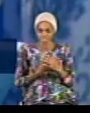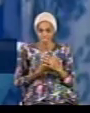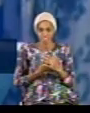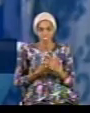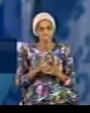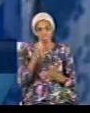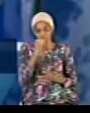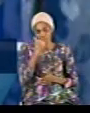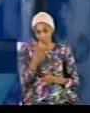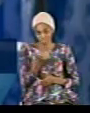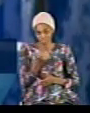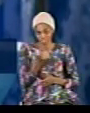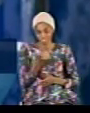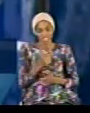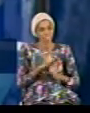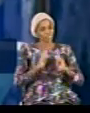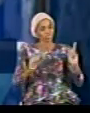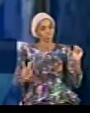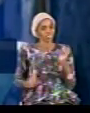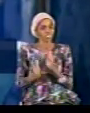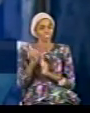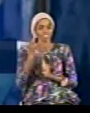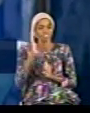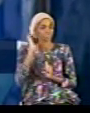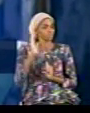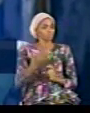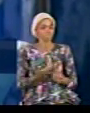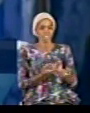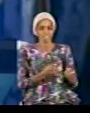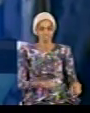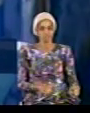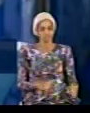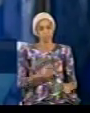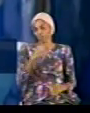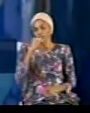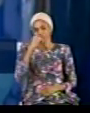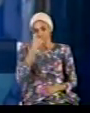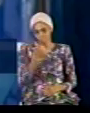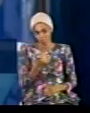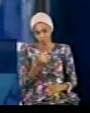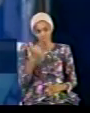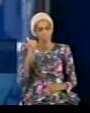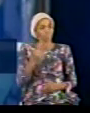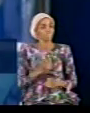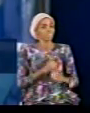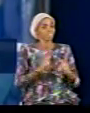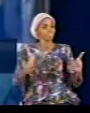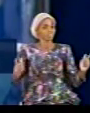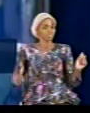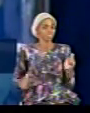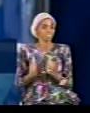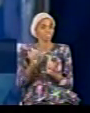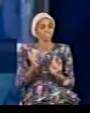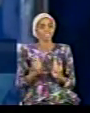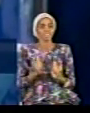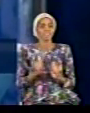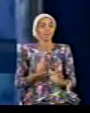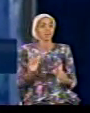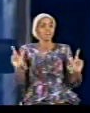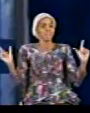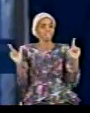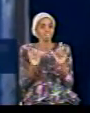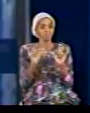Tomorrow, greater things will happen. Tomorrow, greater level of dominion.